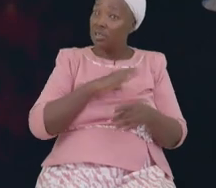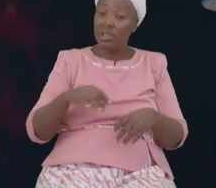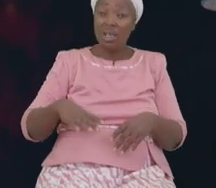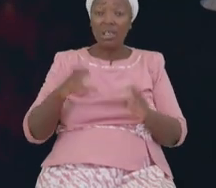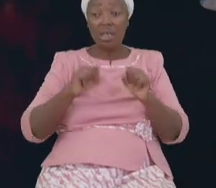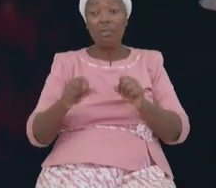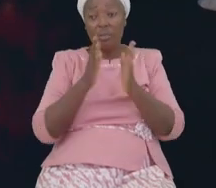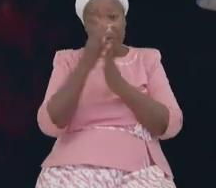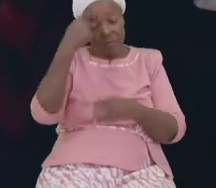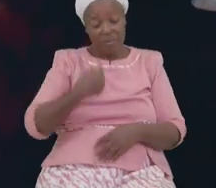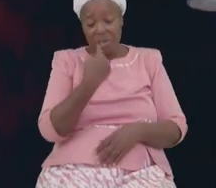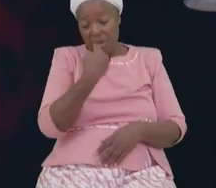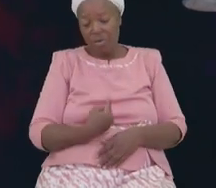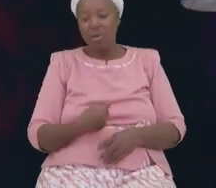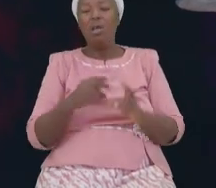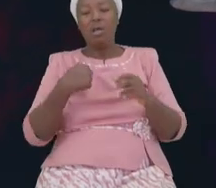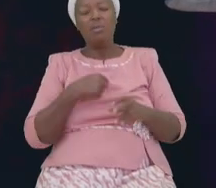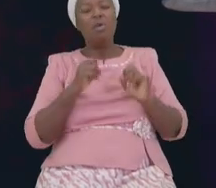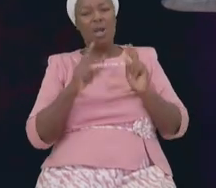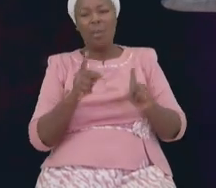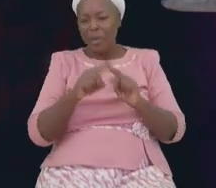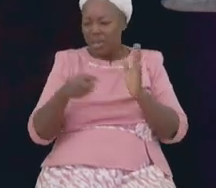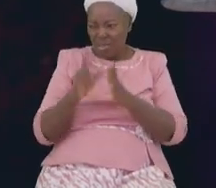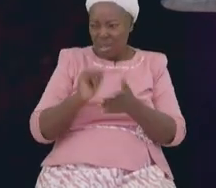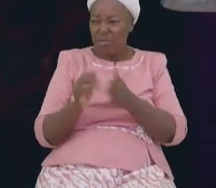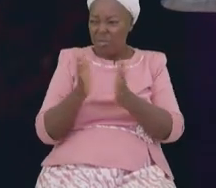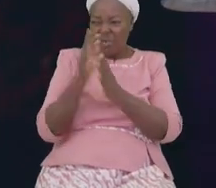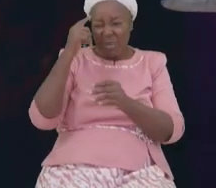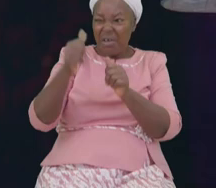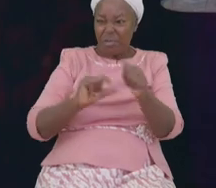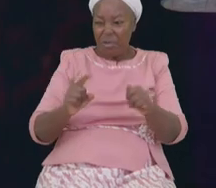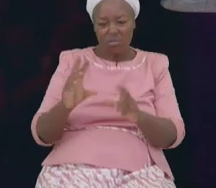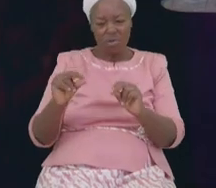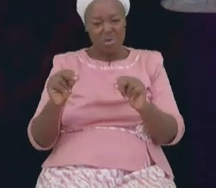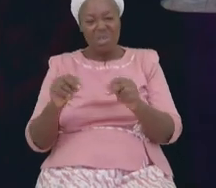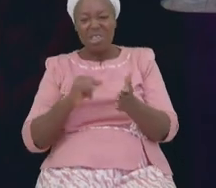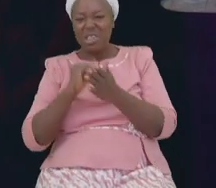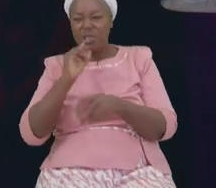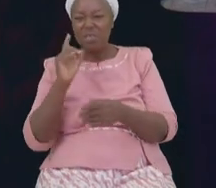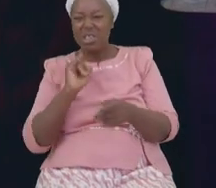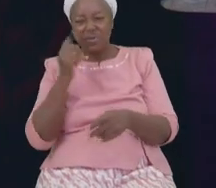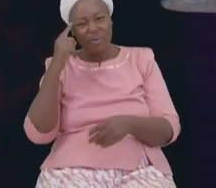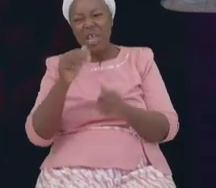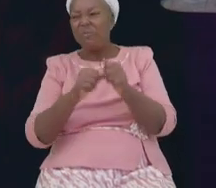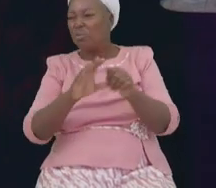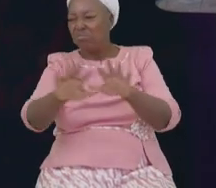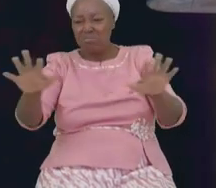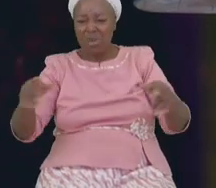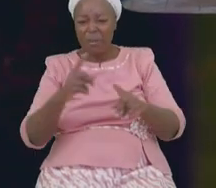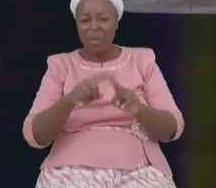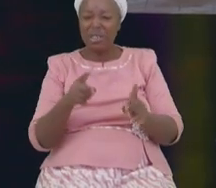all right. How about this one he wants to do for everybody? That's for them. You see, there are people that they do